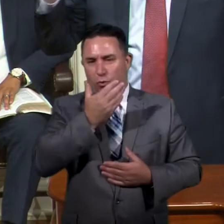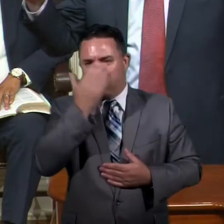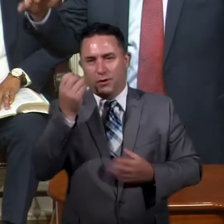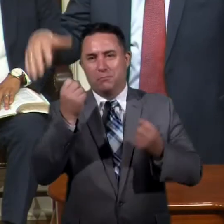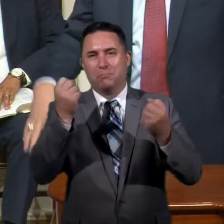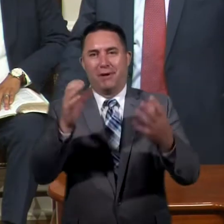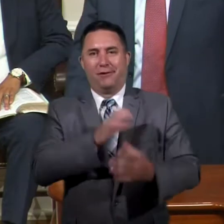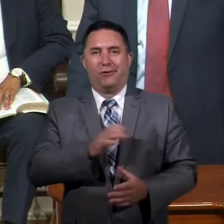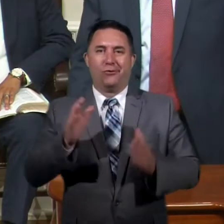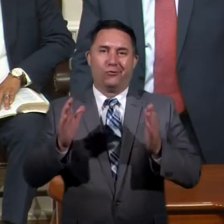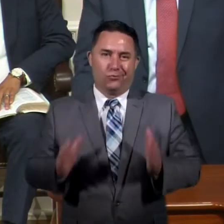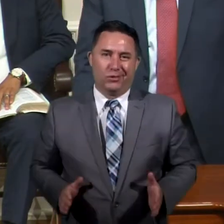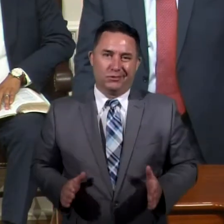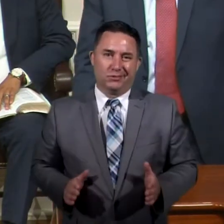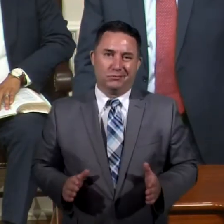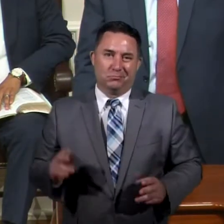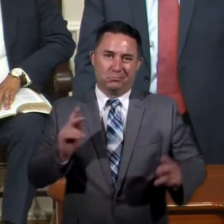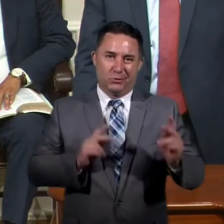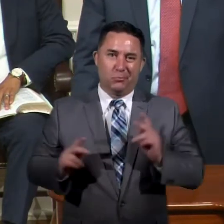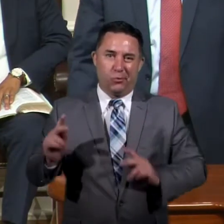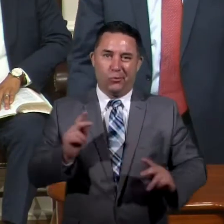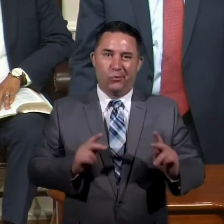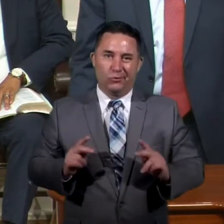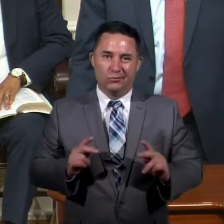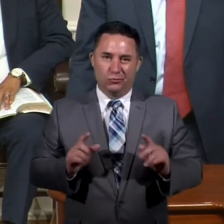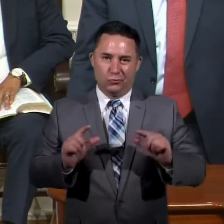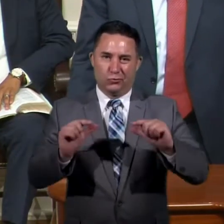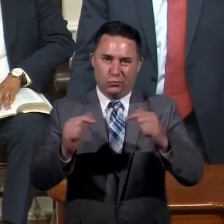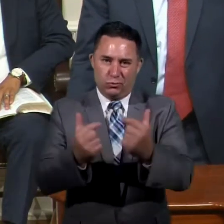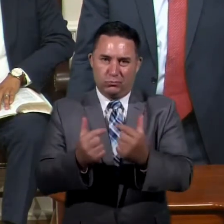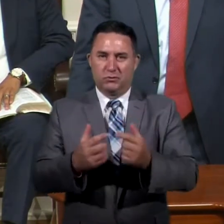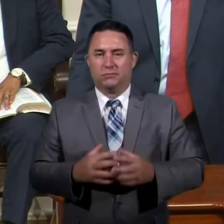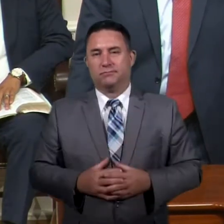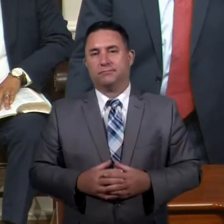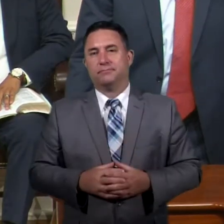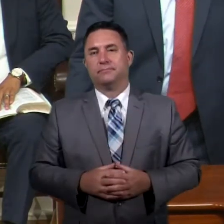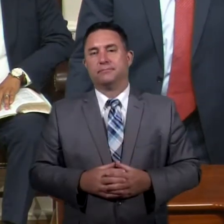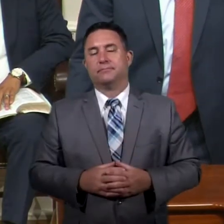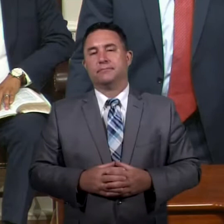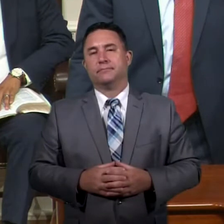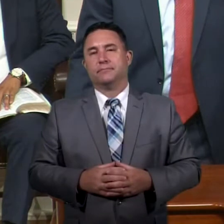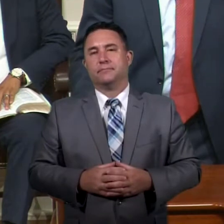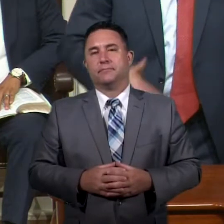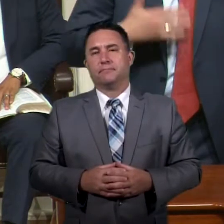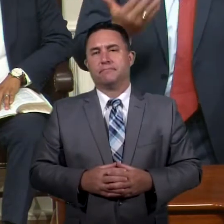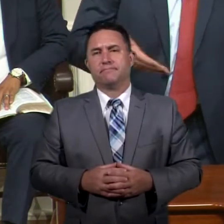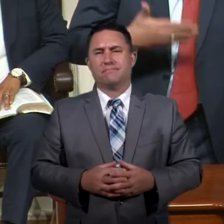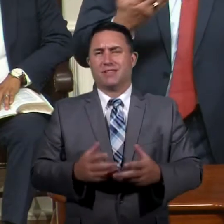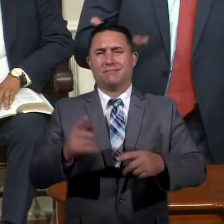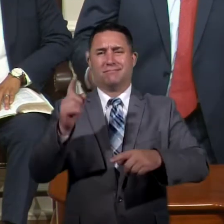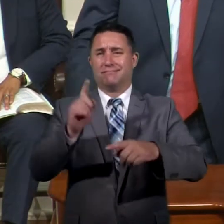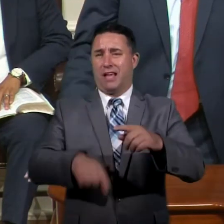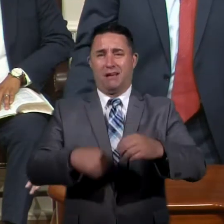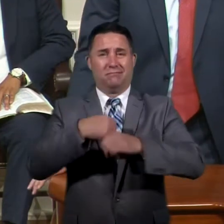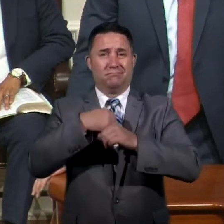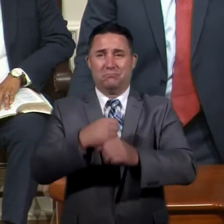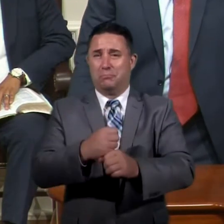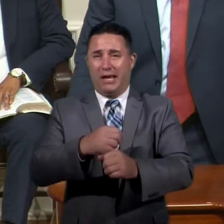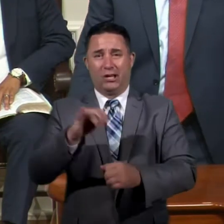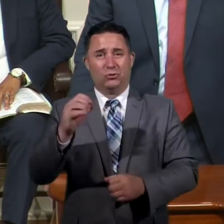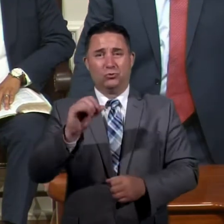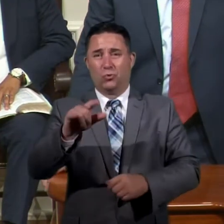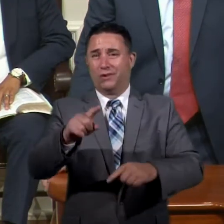many Christian circles. El gozo es un elemento que carece en muchos cristianos hoy en día. It can't be manufactured. No se